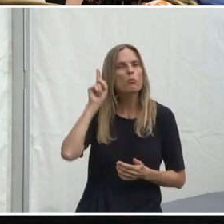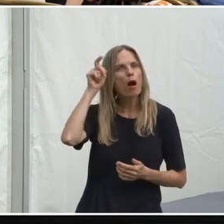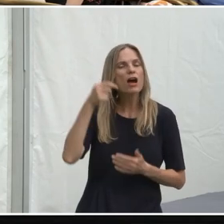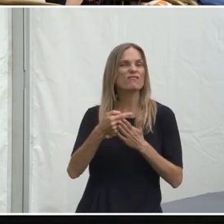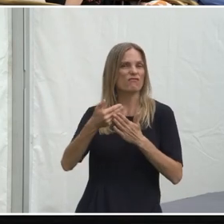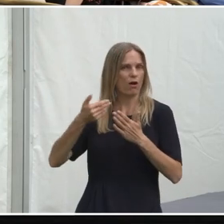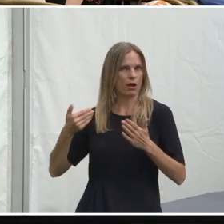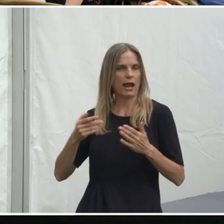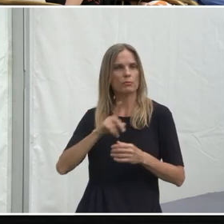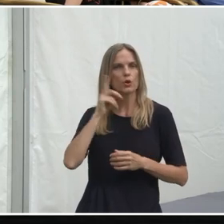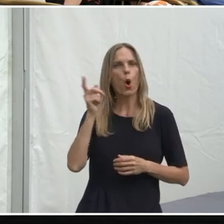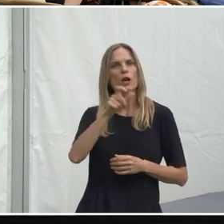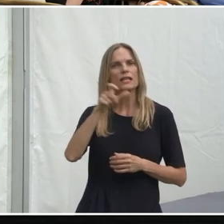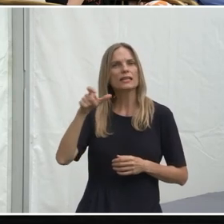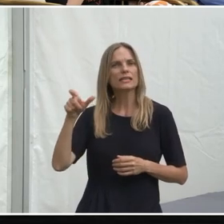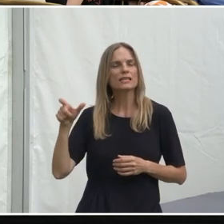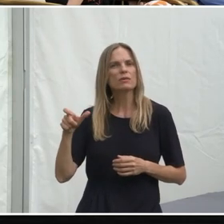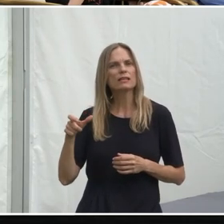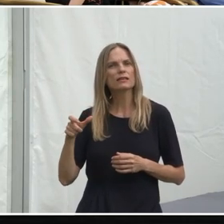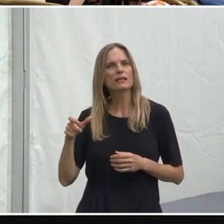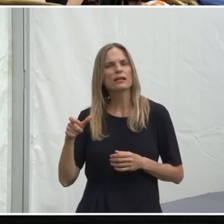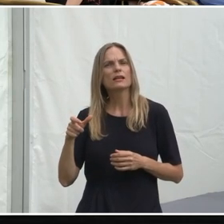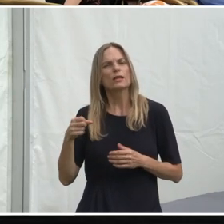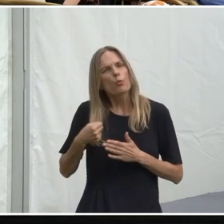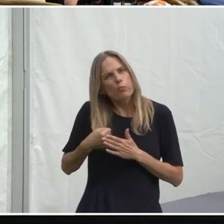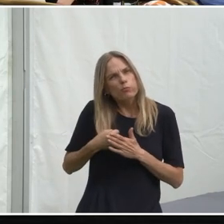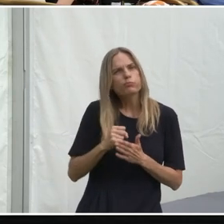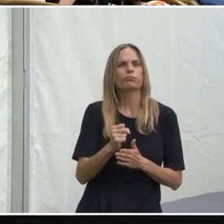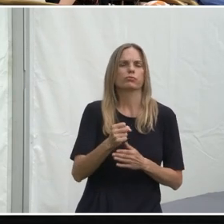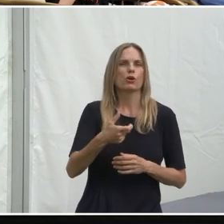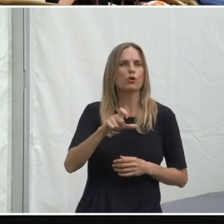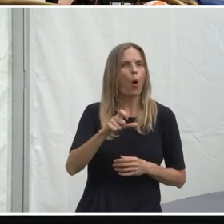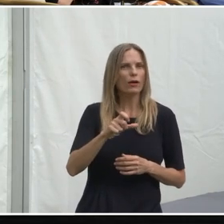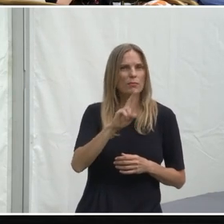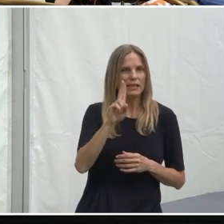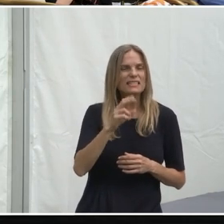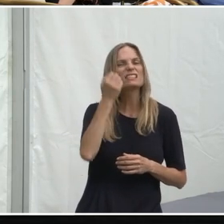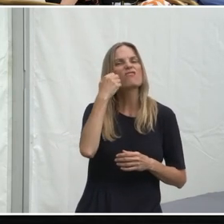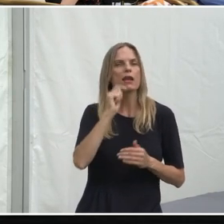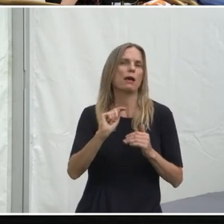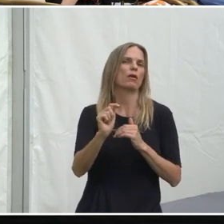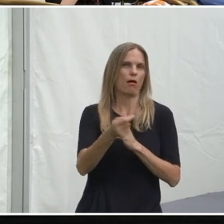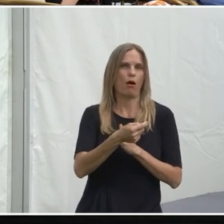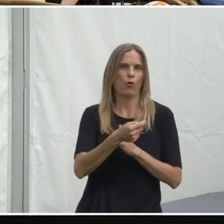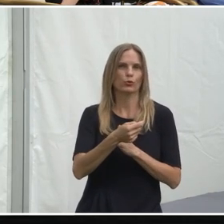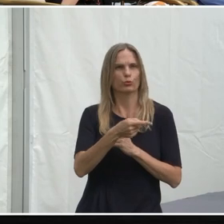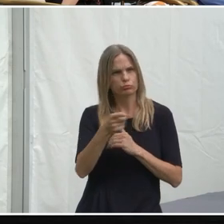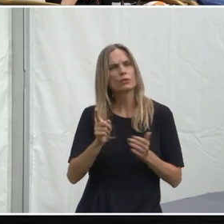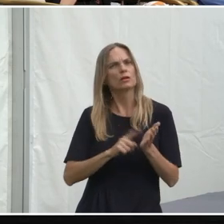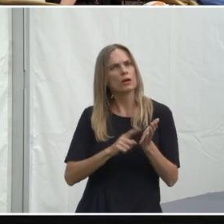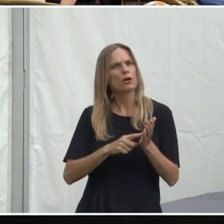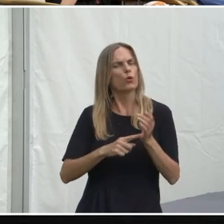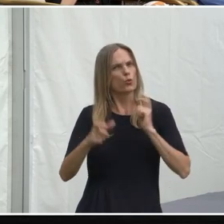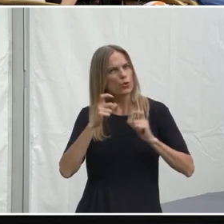say, young people would have pressure mainly from their maybe parents, like, okay, you need to go to the university, get an education, good job. So